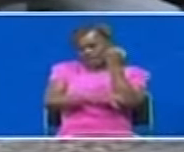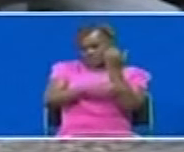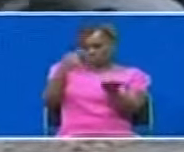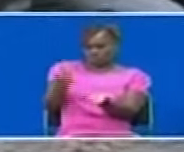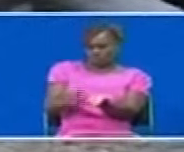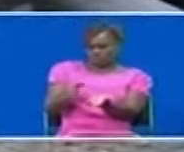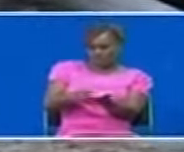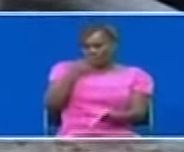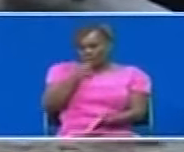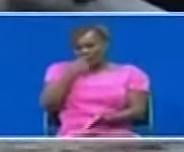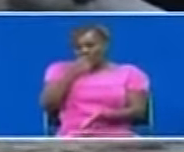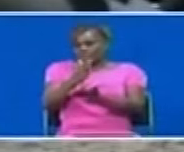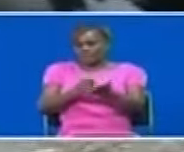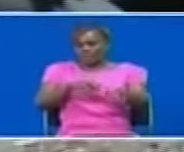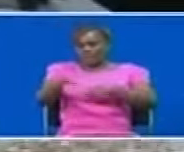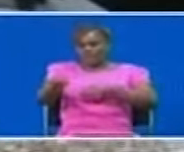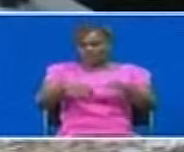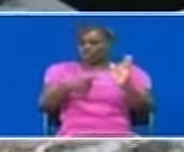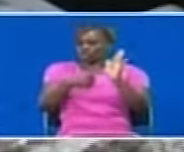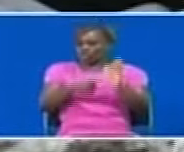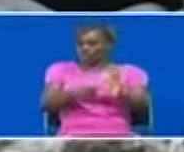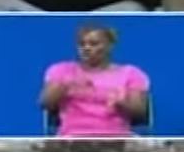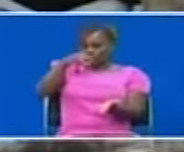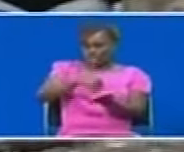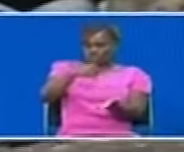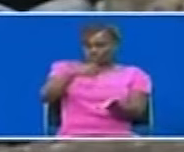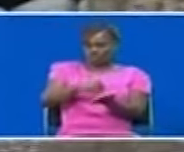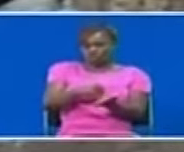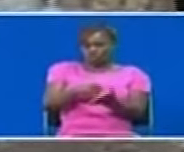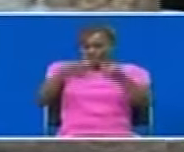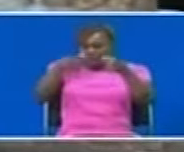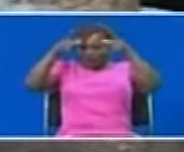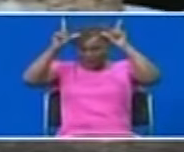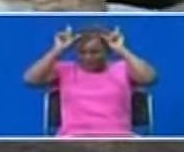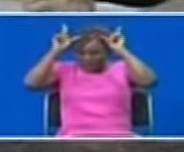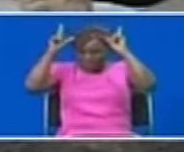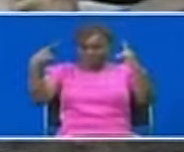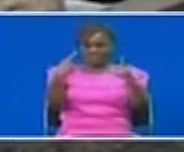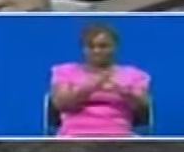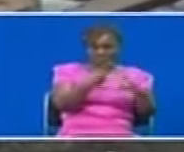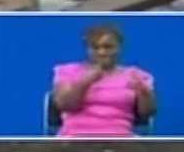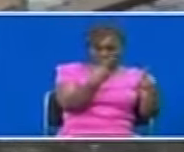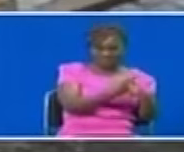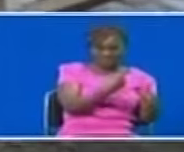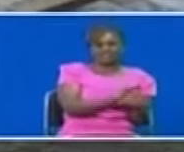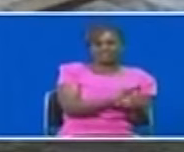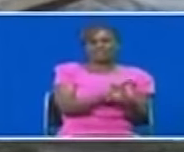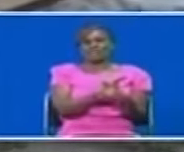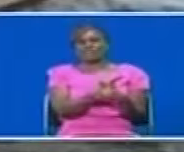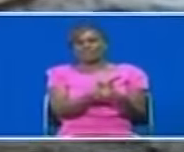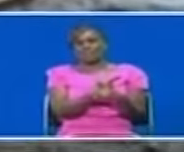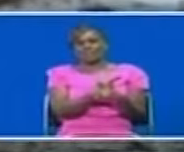of the animal breed societies lined up for the show include the Asha, Ganzi, Holstein Friesian, Jersey,